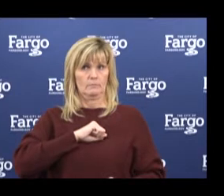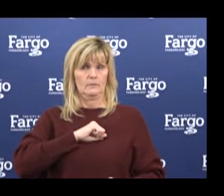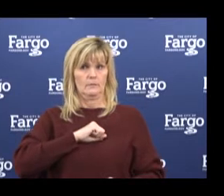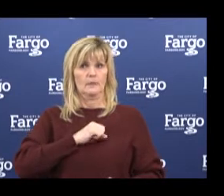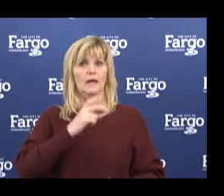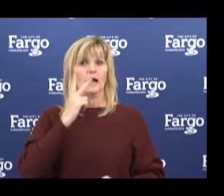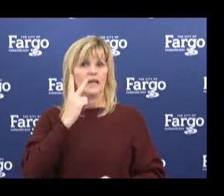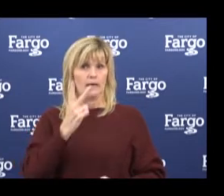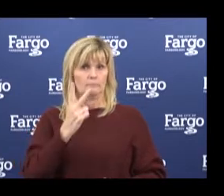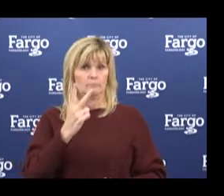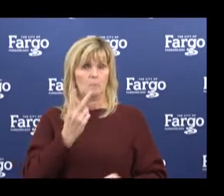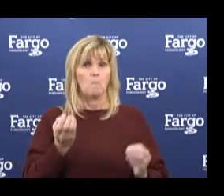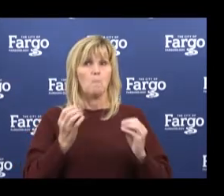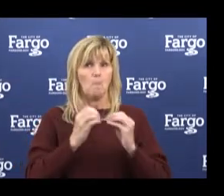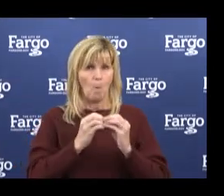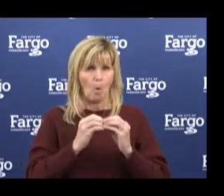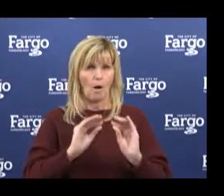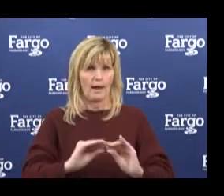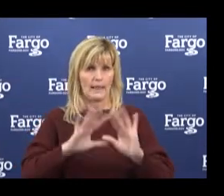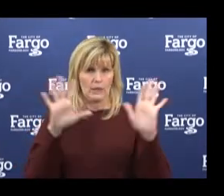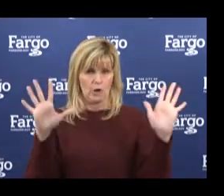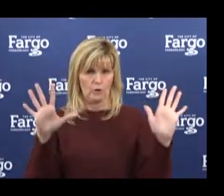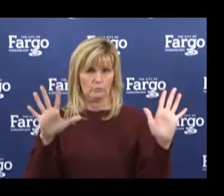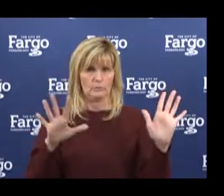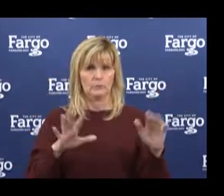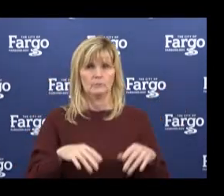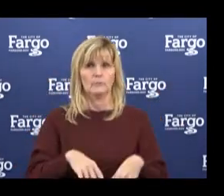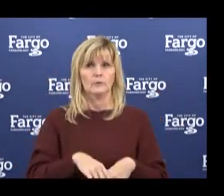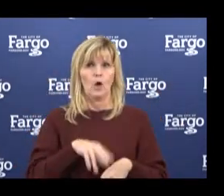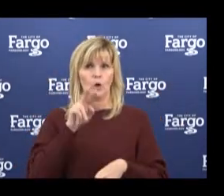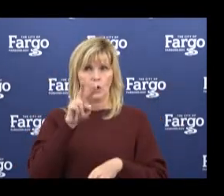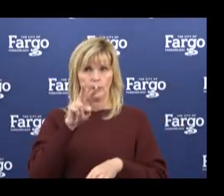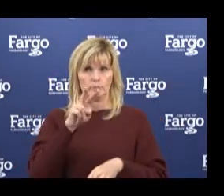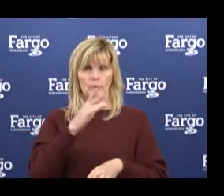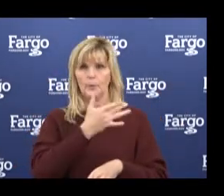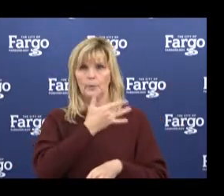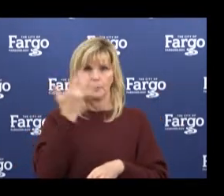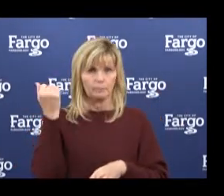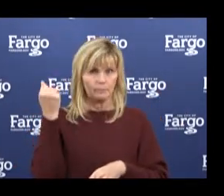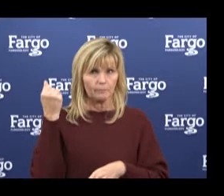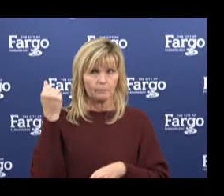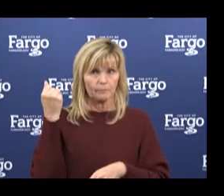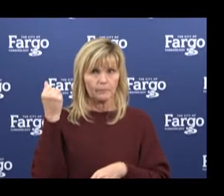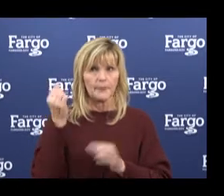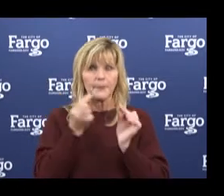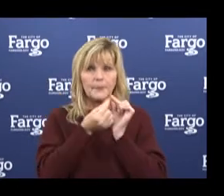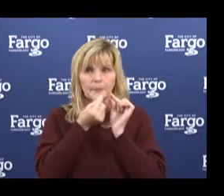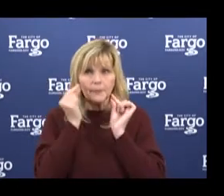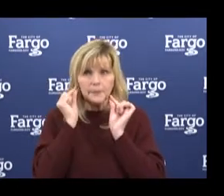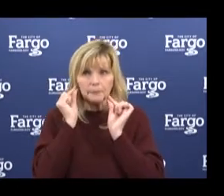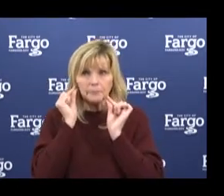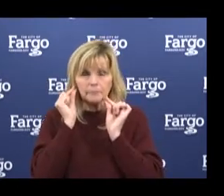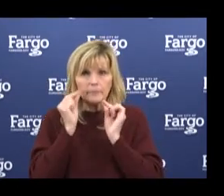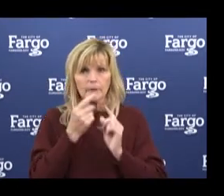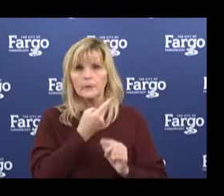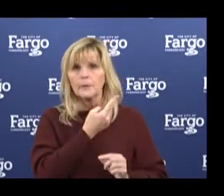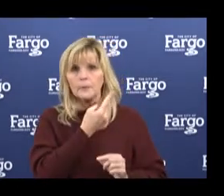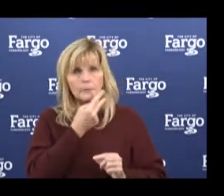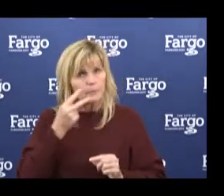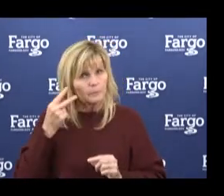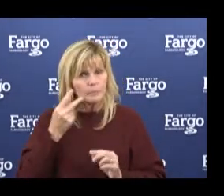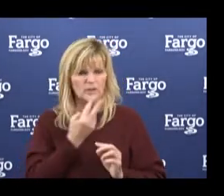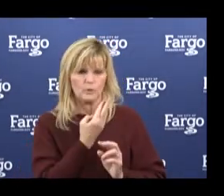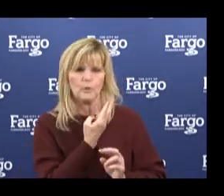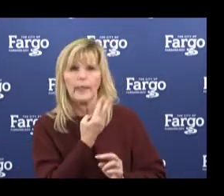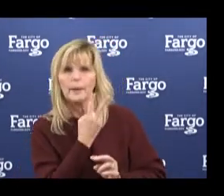you can see it even a little bit more graphically here. Again, no mask in the upper left, a 1-layer cloth mask in the upper right, a 2-layer cloth mask in the